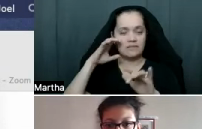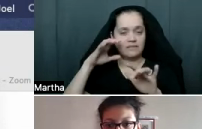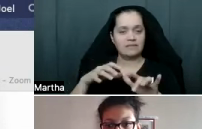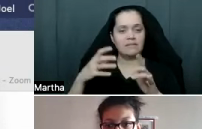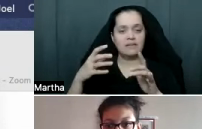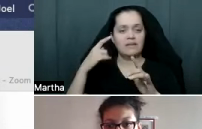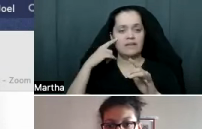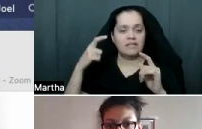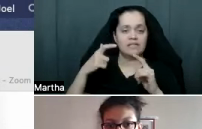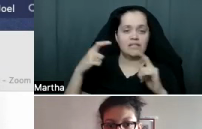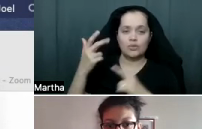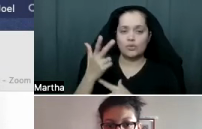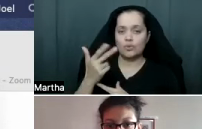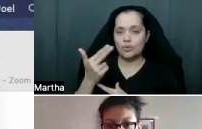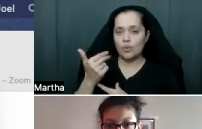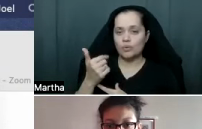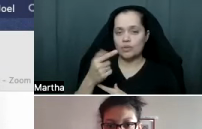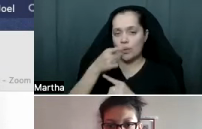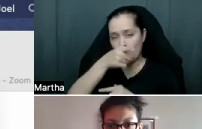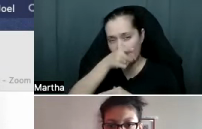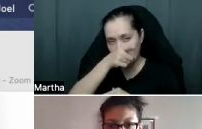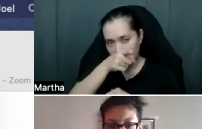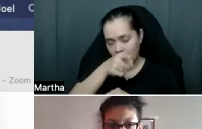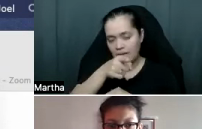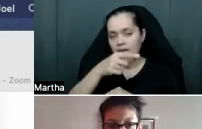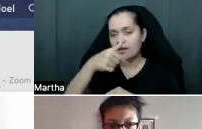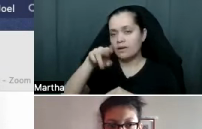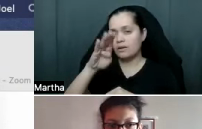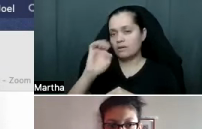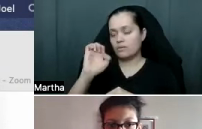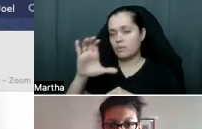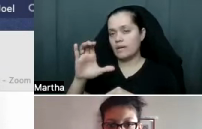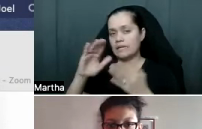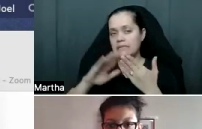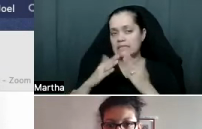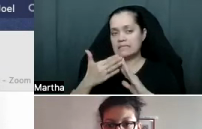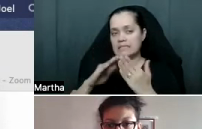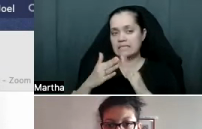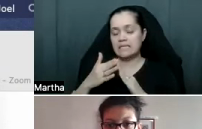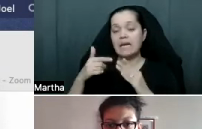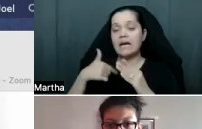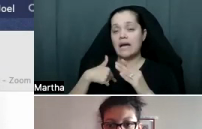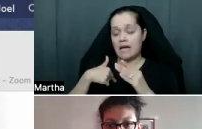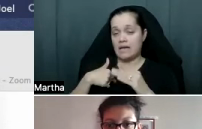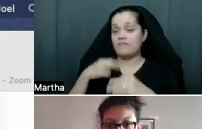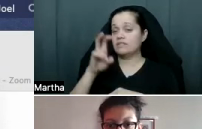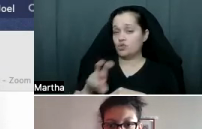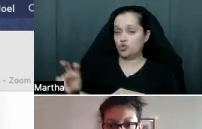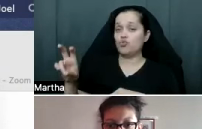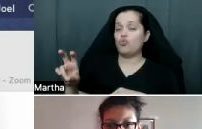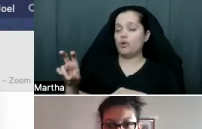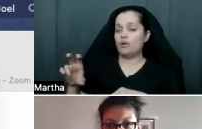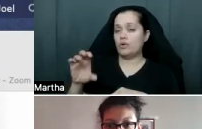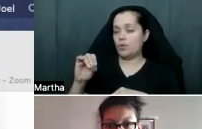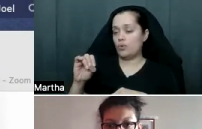a huge hotel right there in Quebec City. I have taken a tour in the